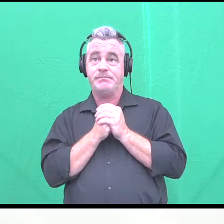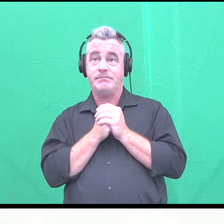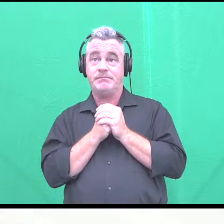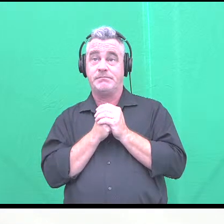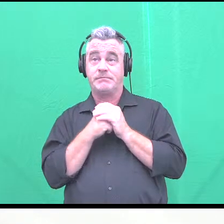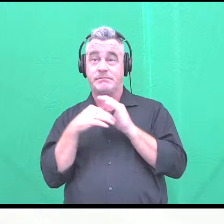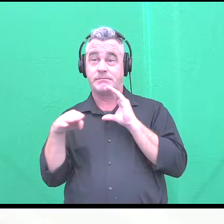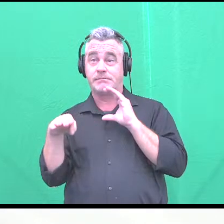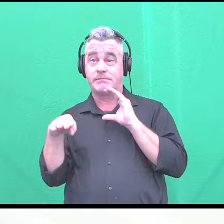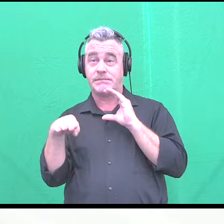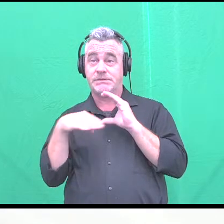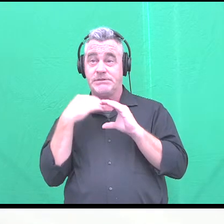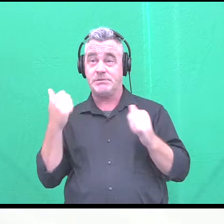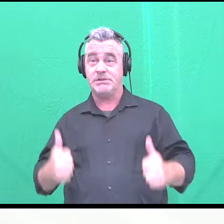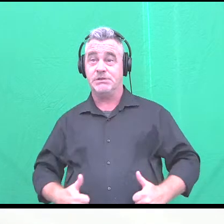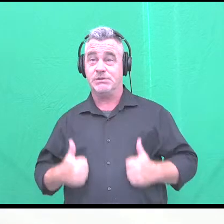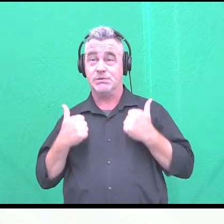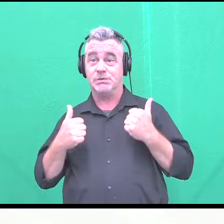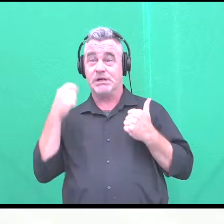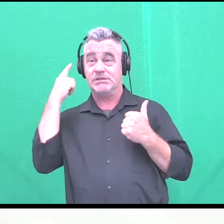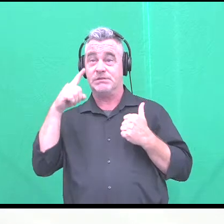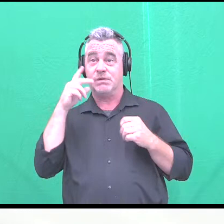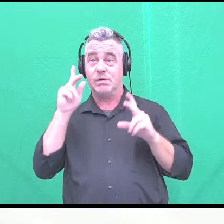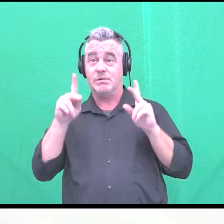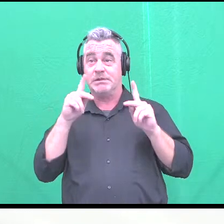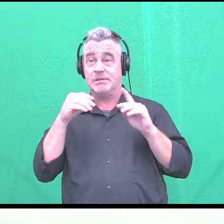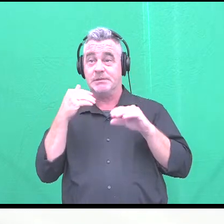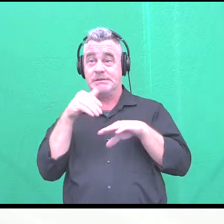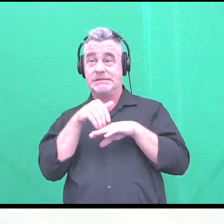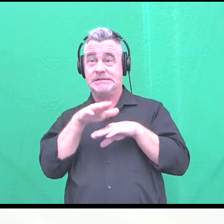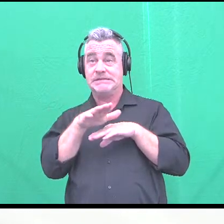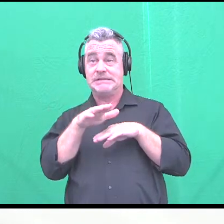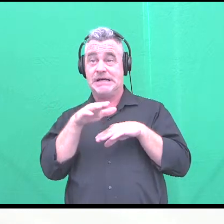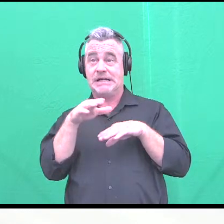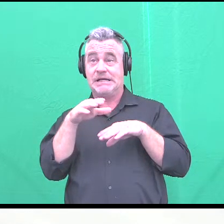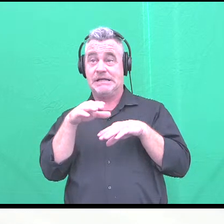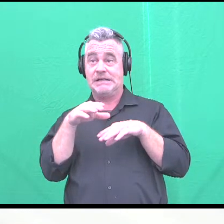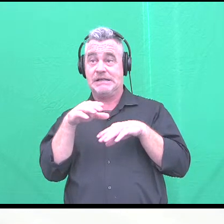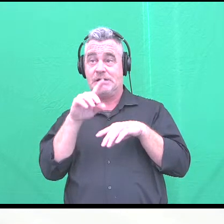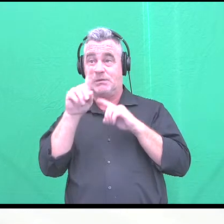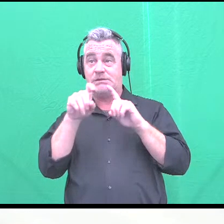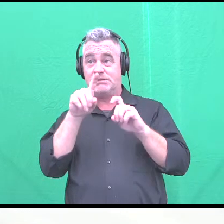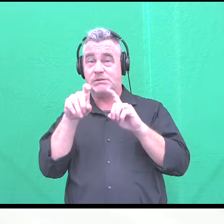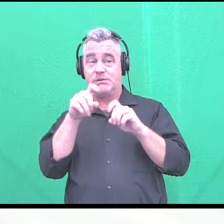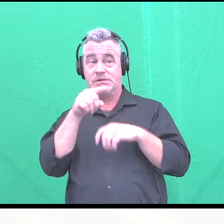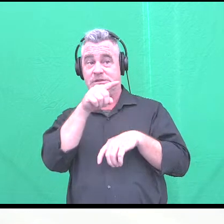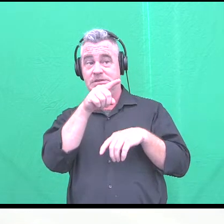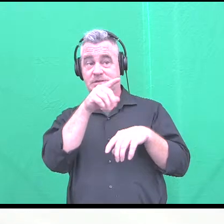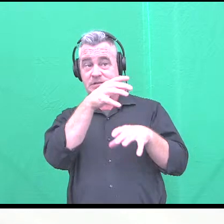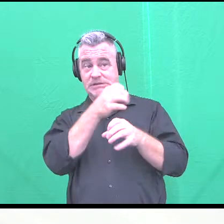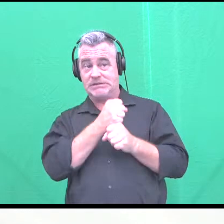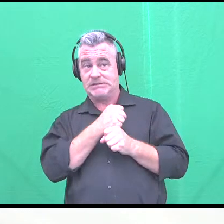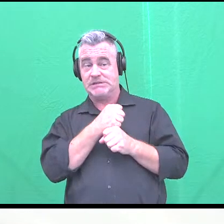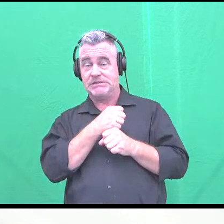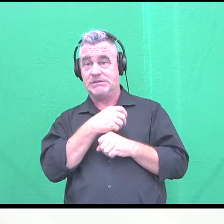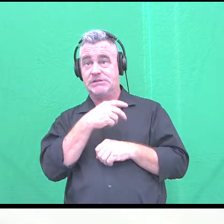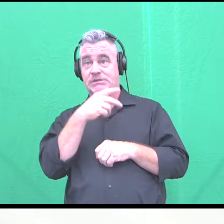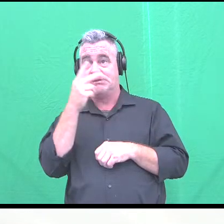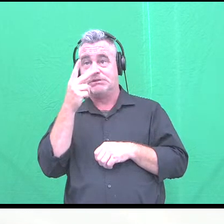email address that people can send their inquiries. I get all of those. There's two of them actually.